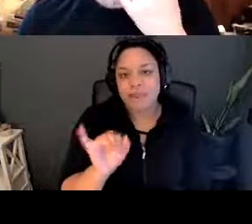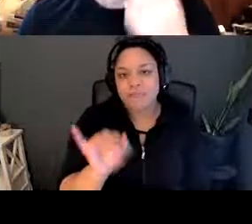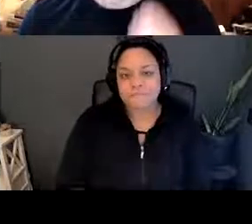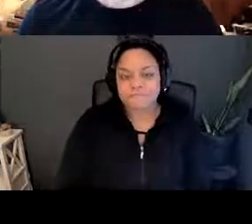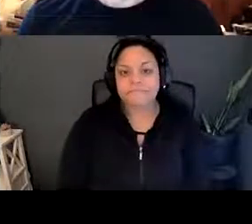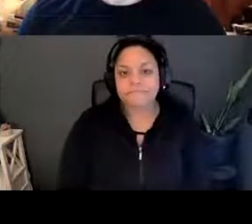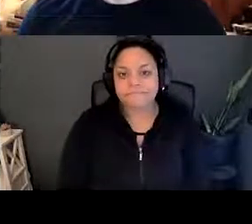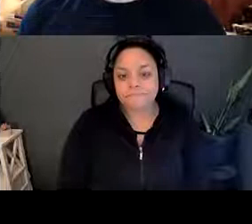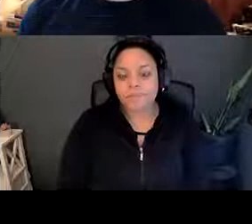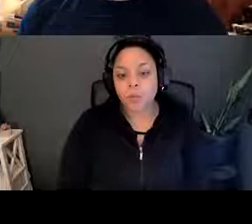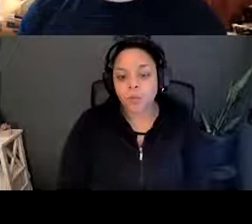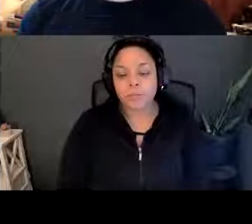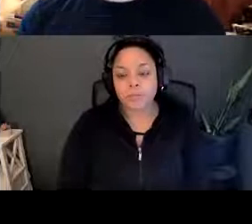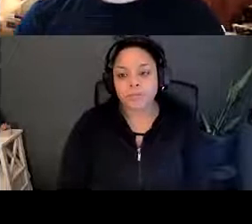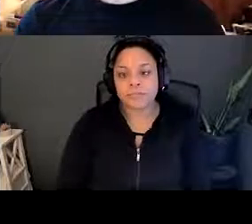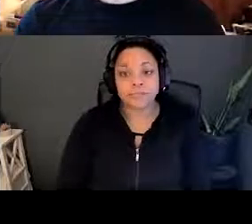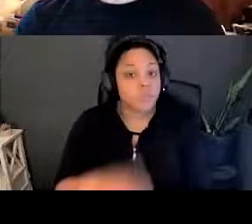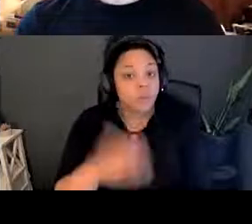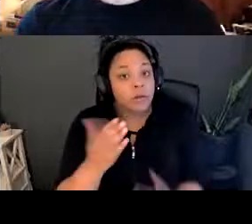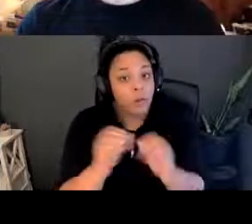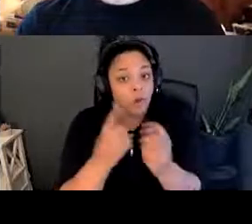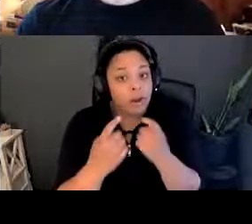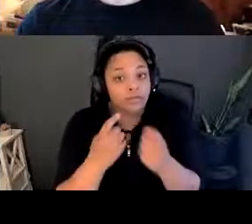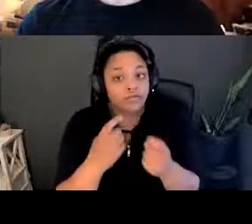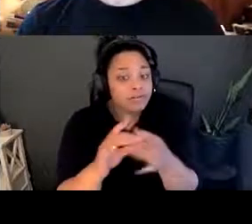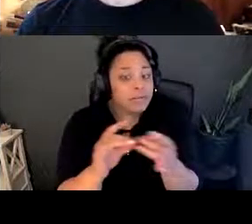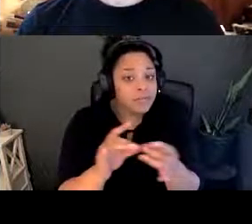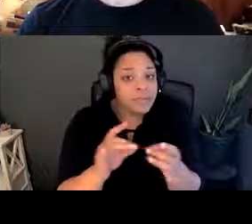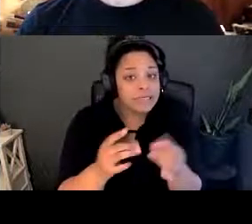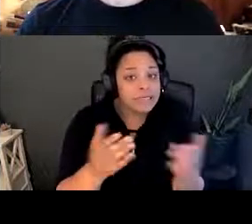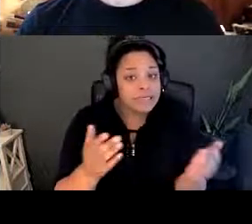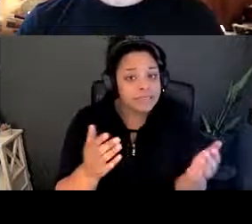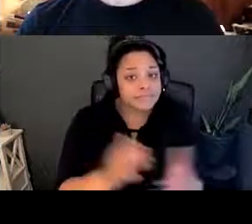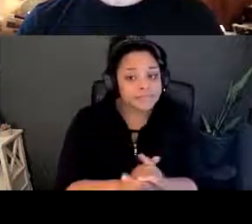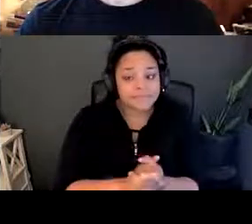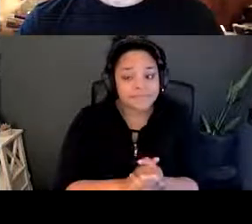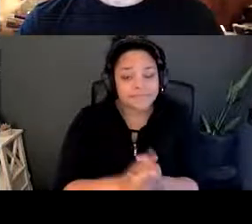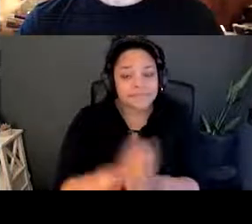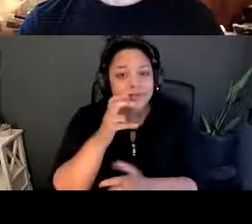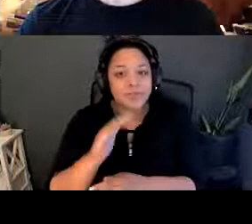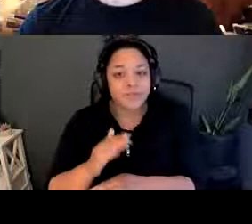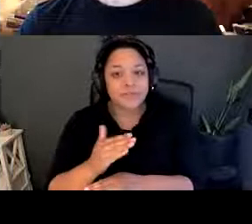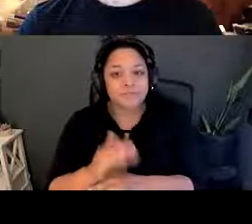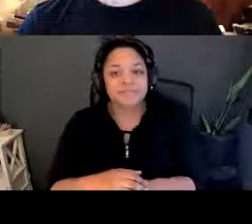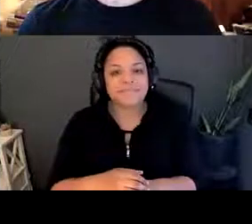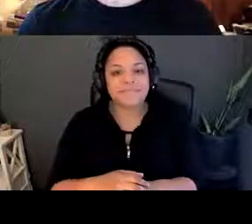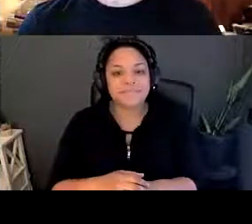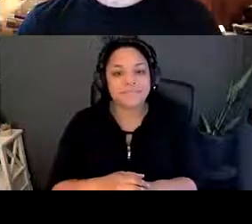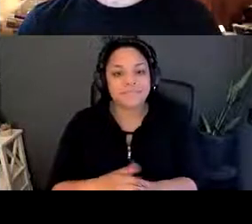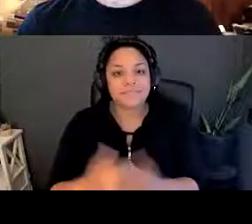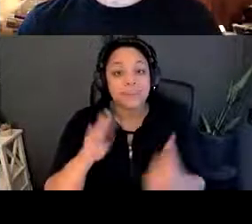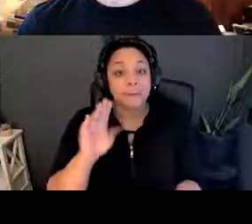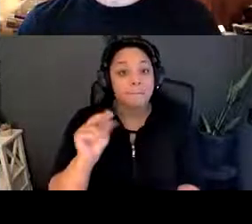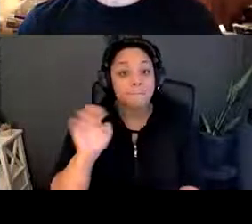So other questions, comments? It's a Bones Day, you